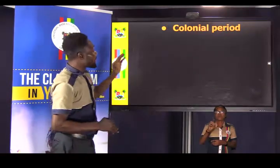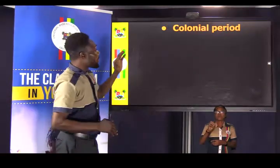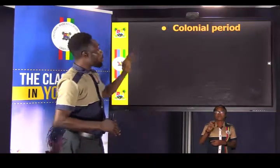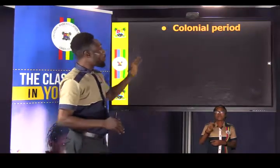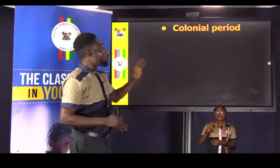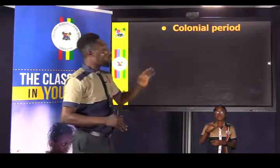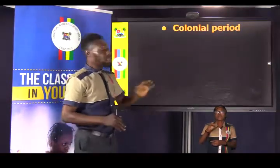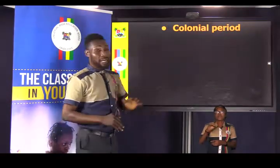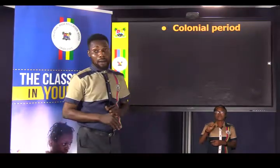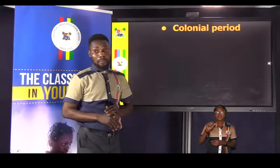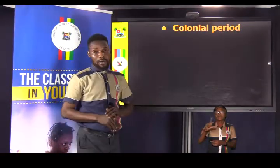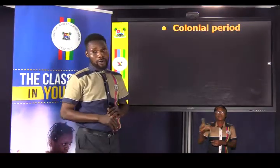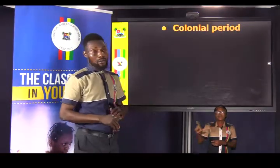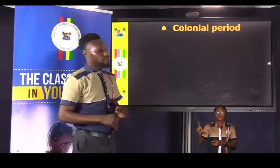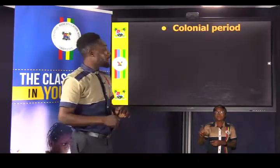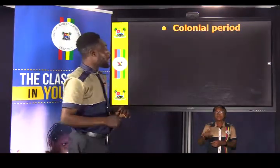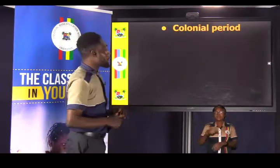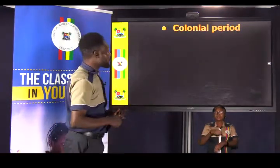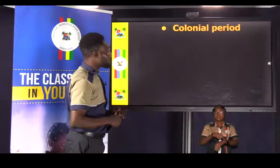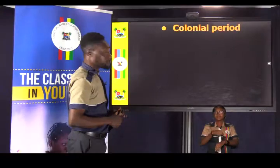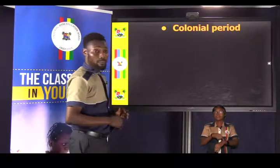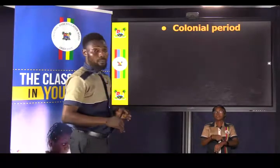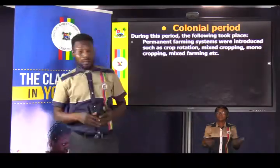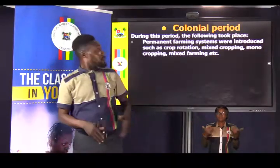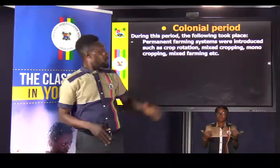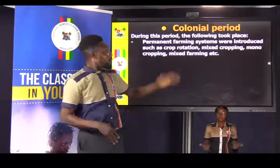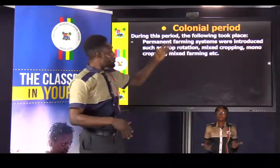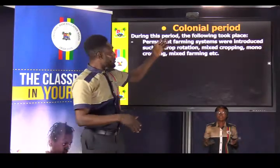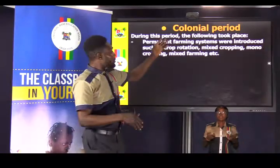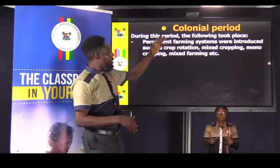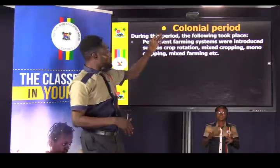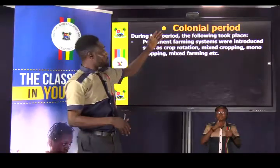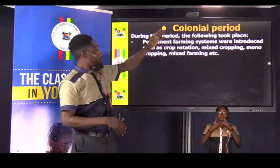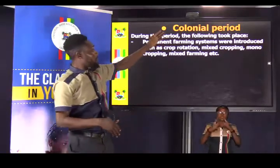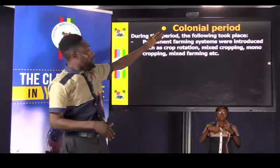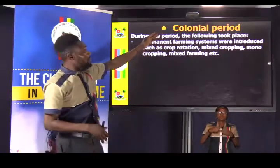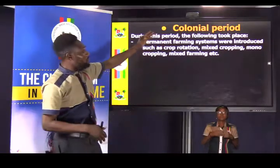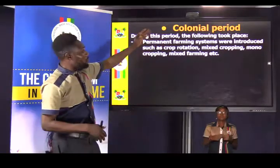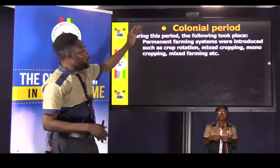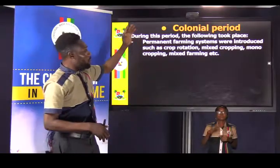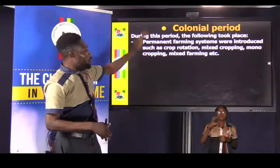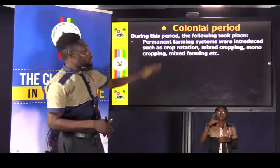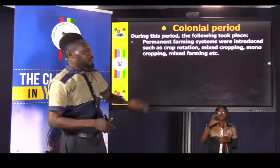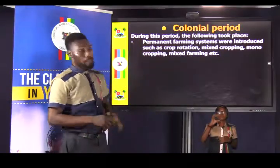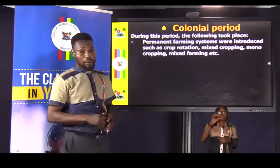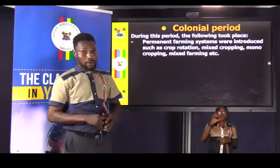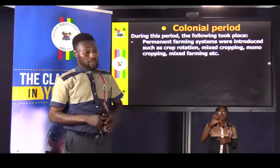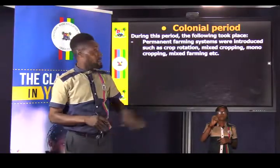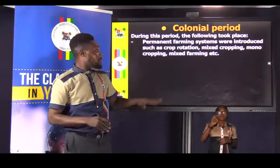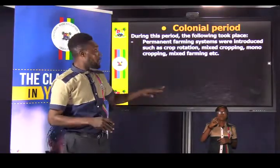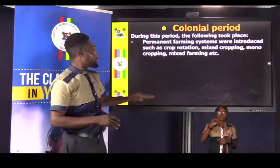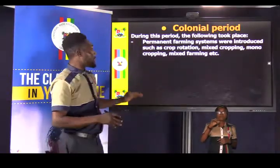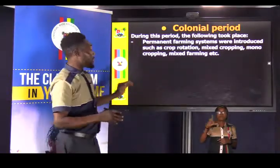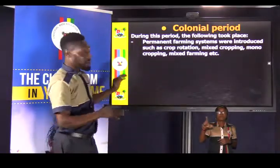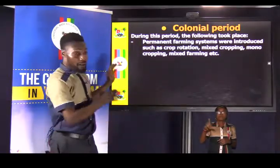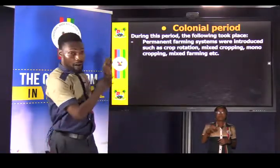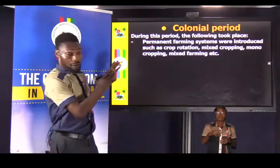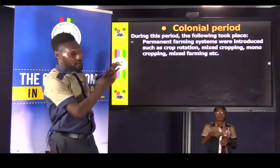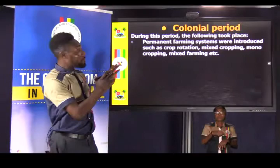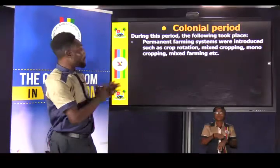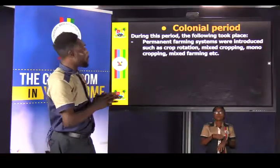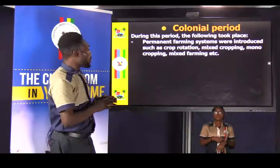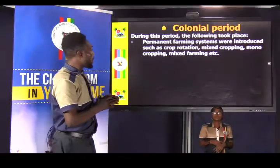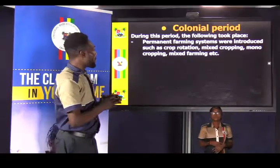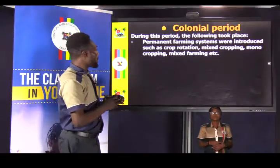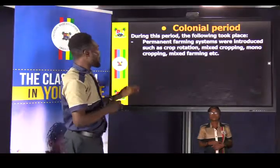that is colonial period. Say that. Now let's talk about colonial period. That's the next stage